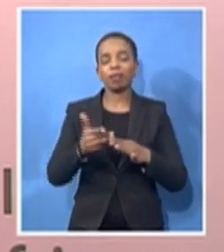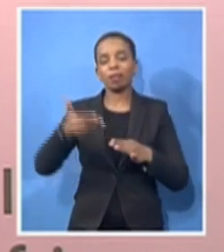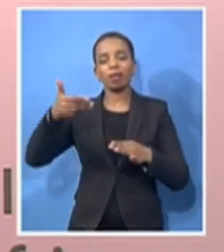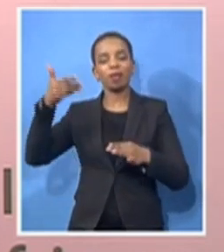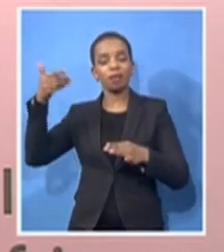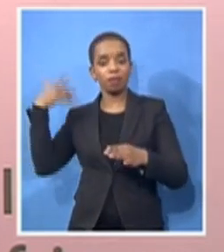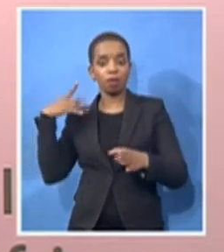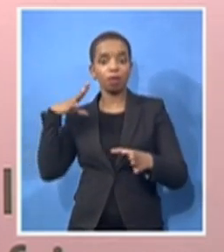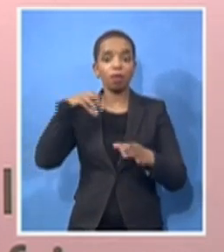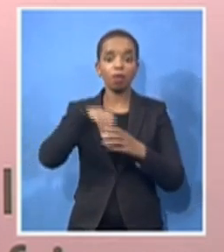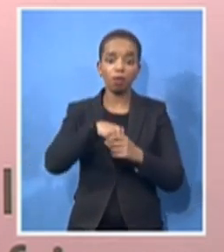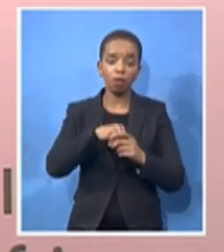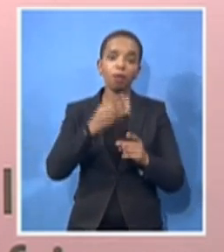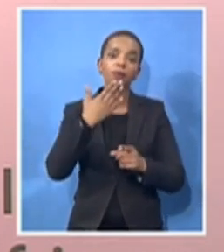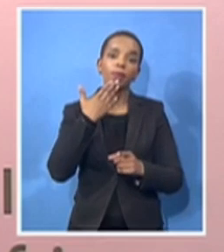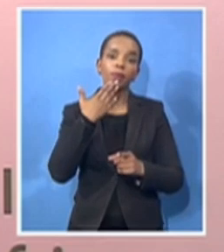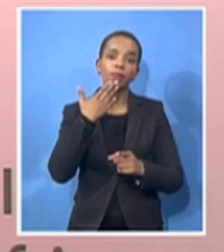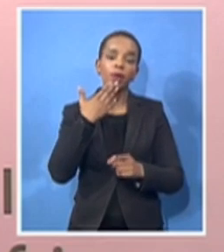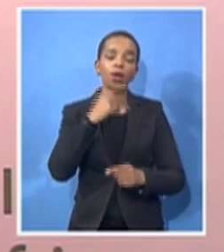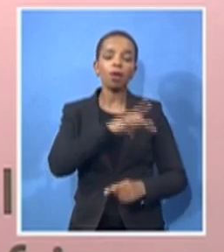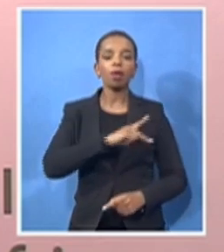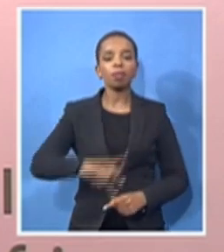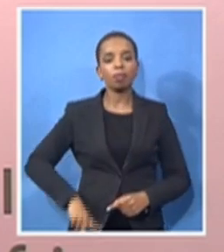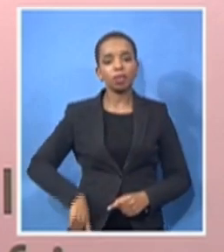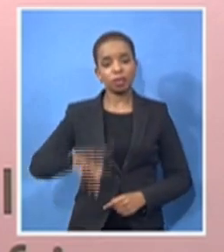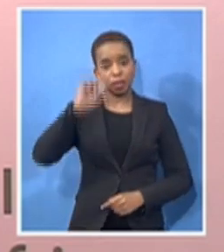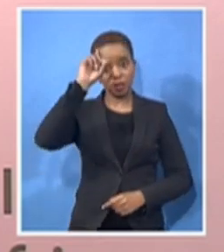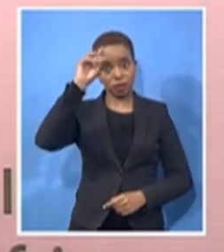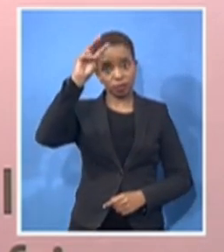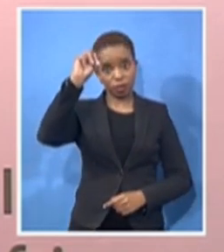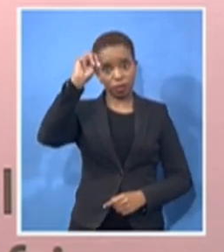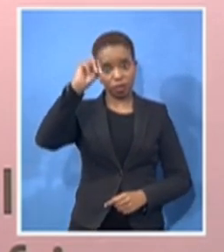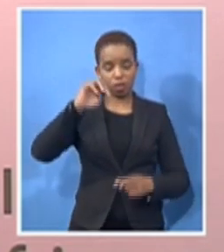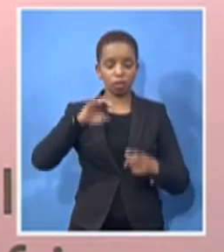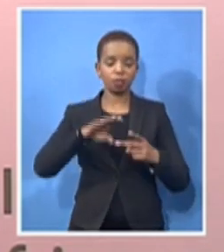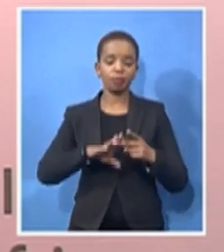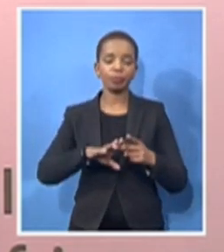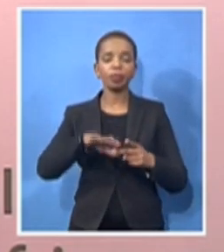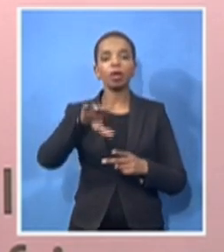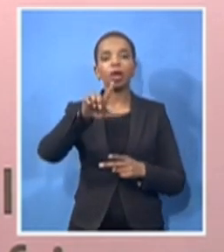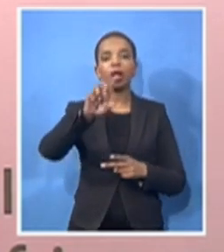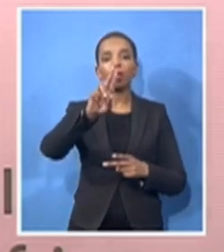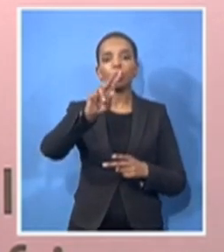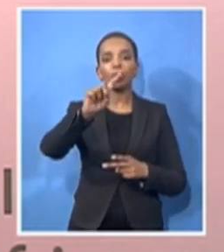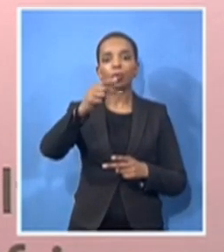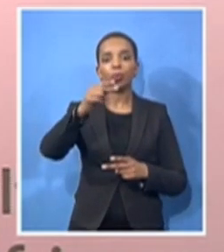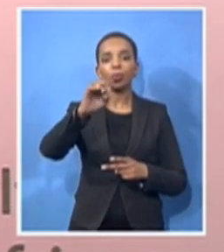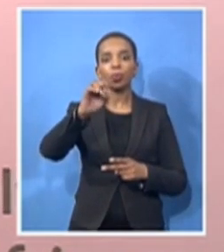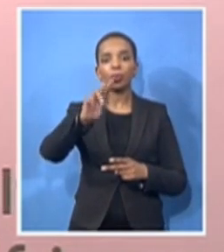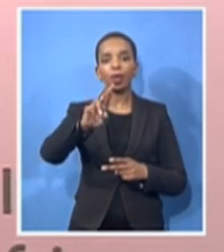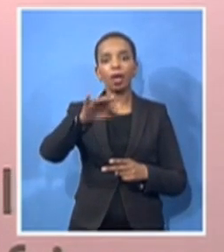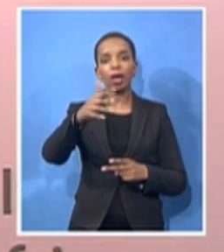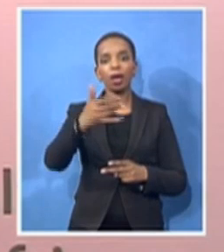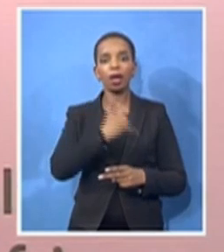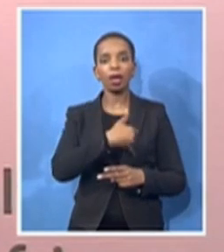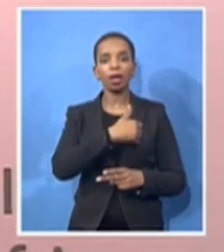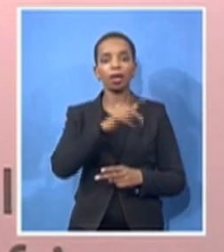Reverend Martin Luther King, and many others who fought for